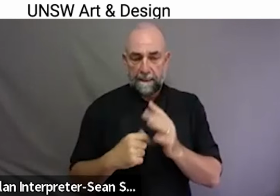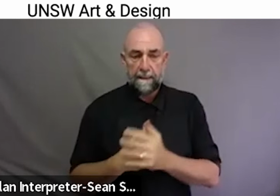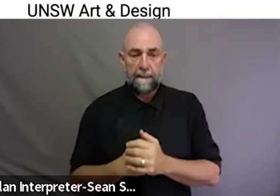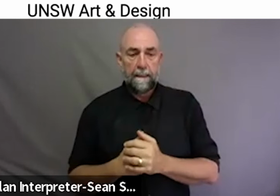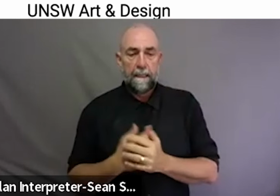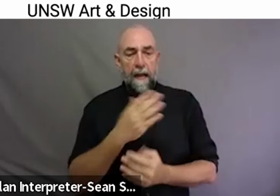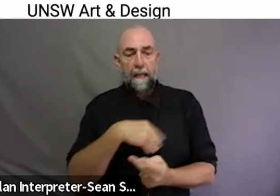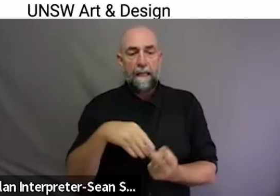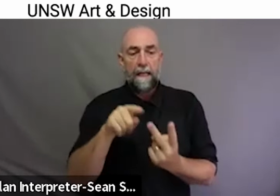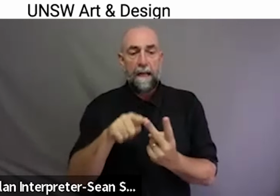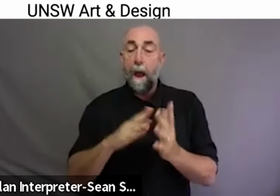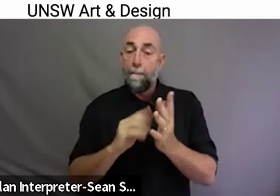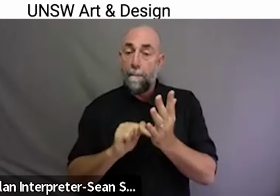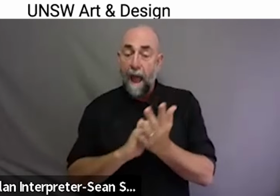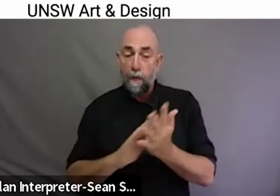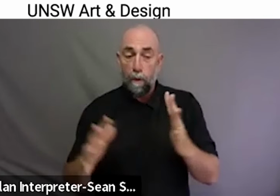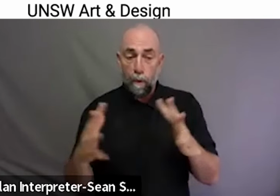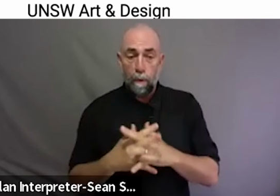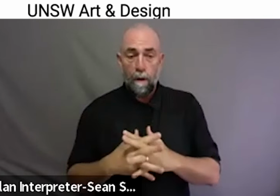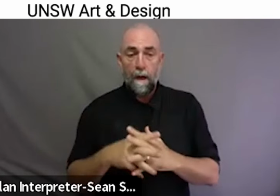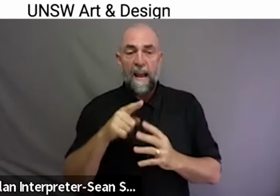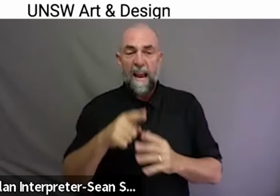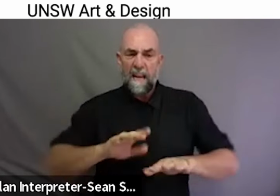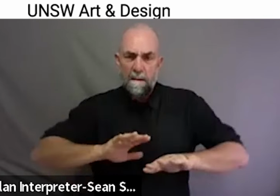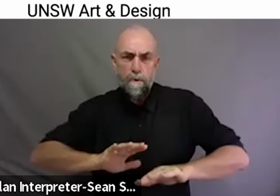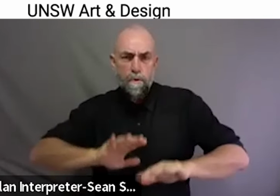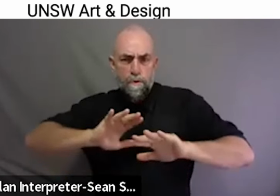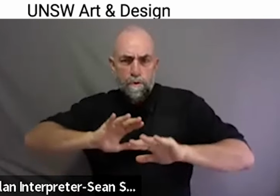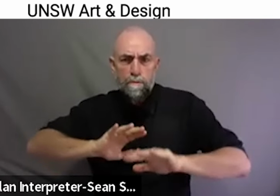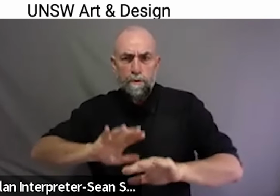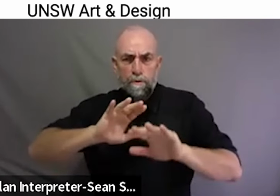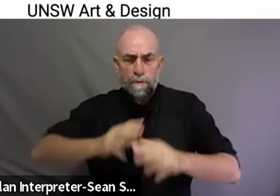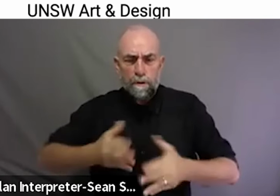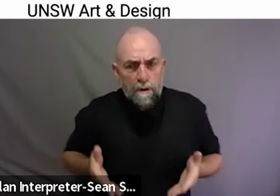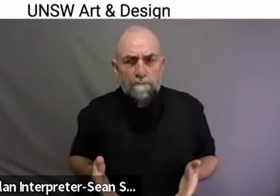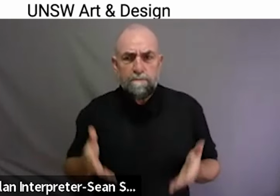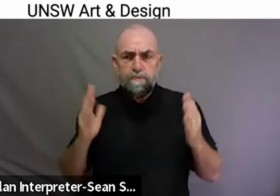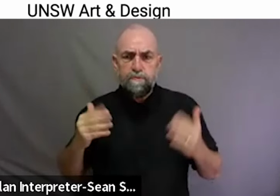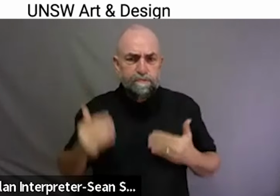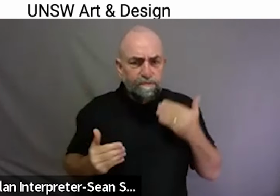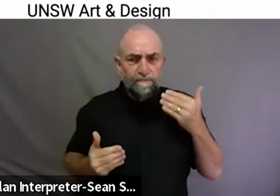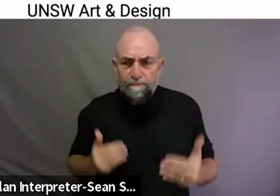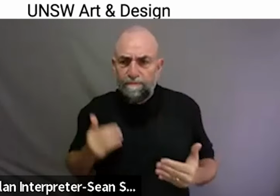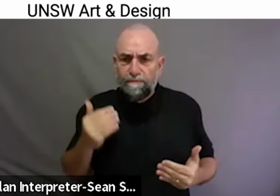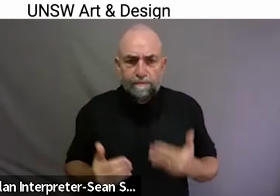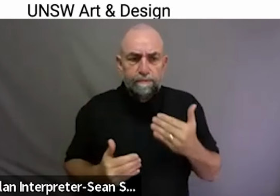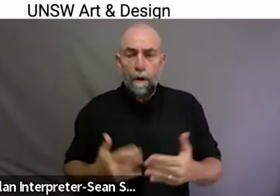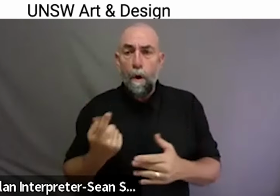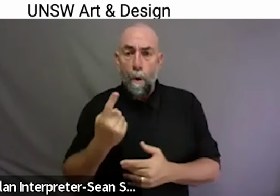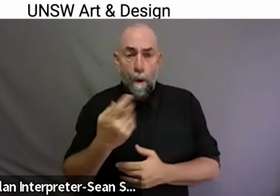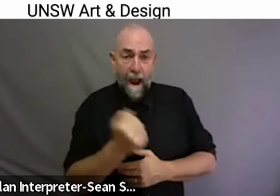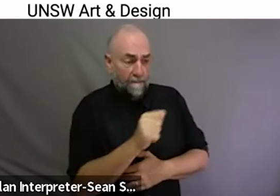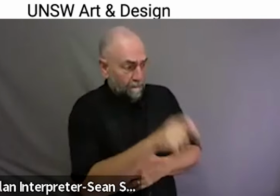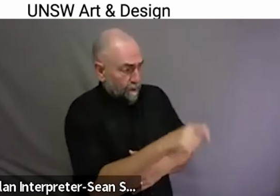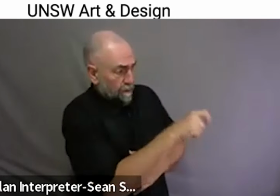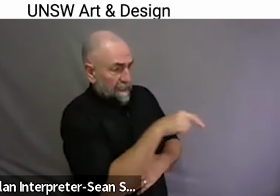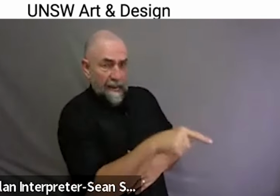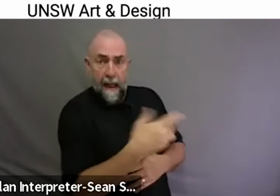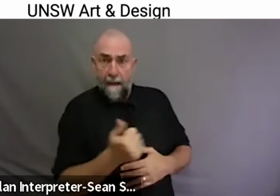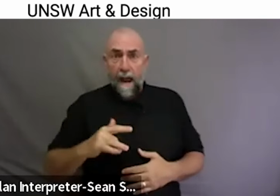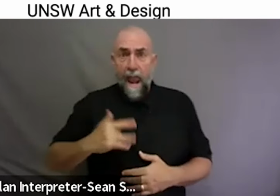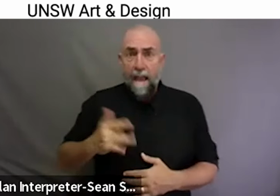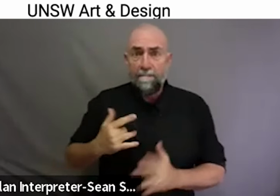who really drove this project from the perspective of people with lived experience. So I'll talk a little bit about